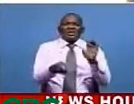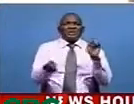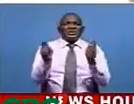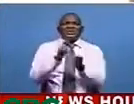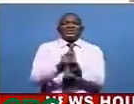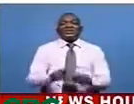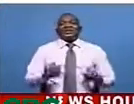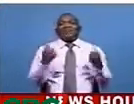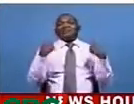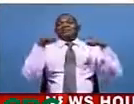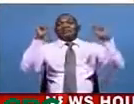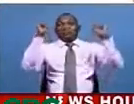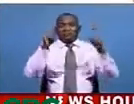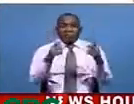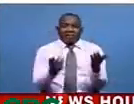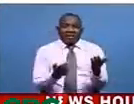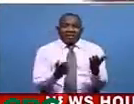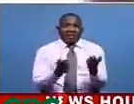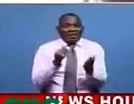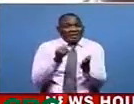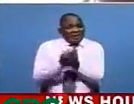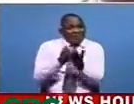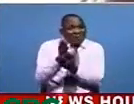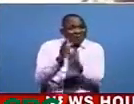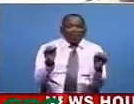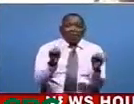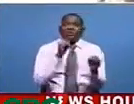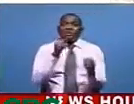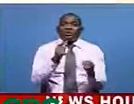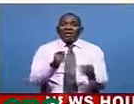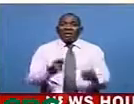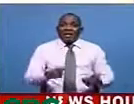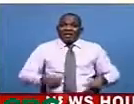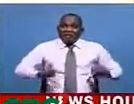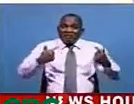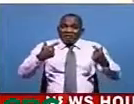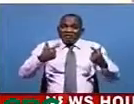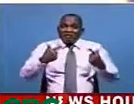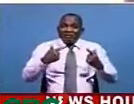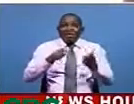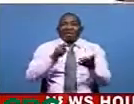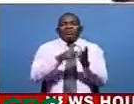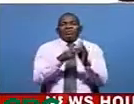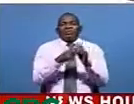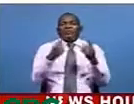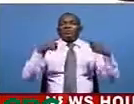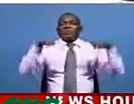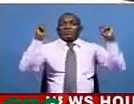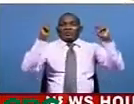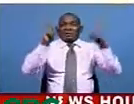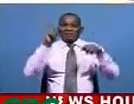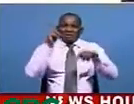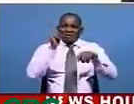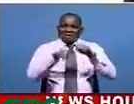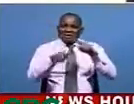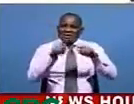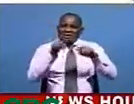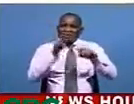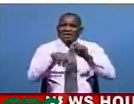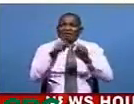anything to make it. It doesn't make it right. Life is about progress. You can never make 10 without making